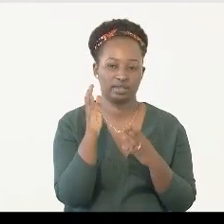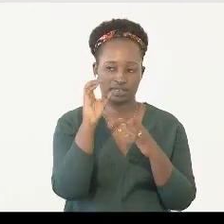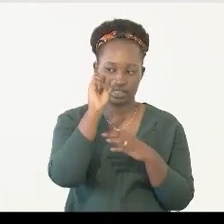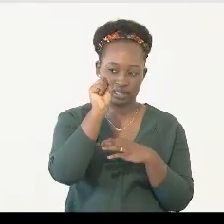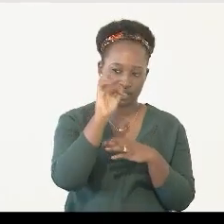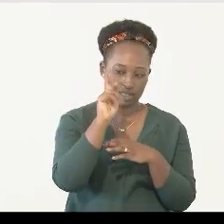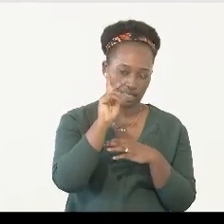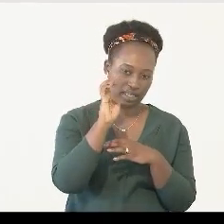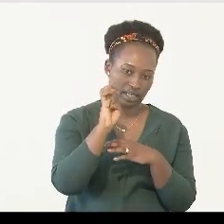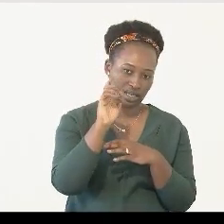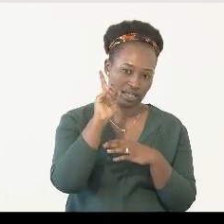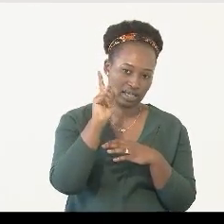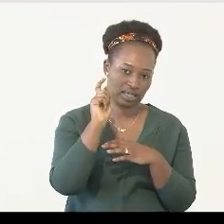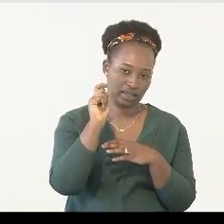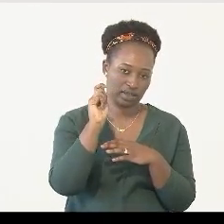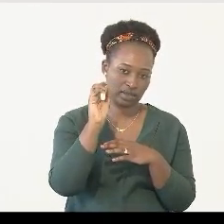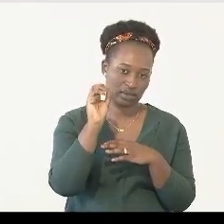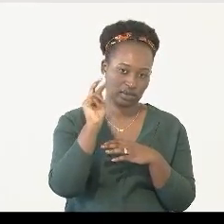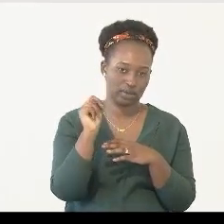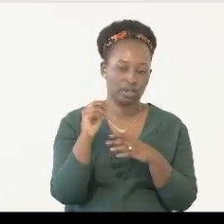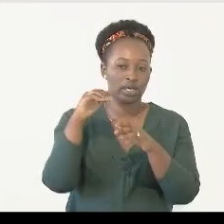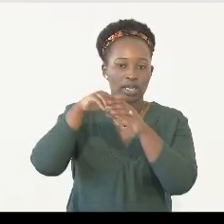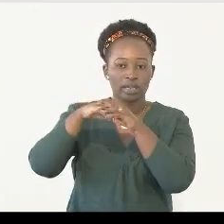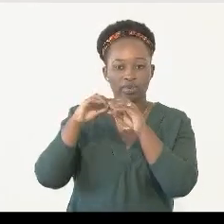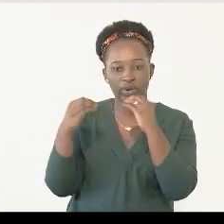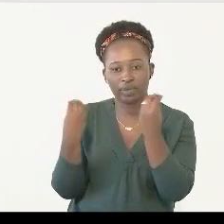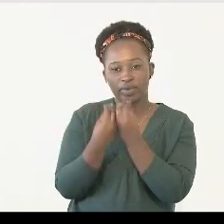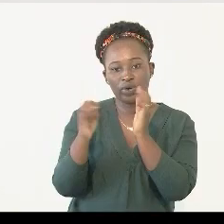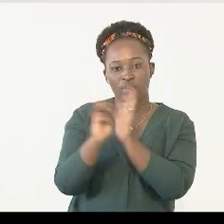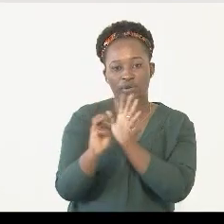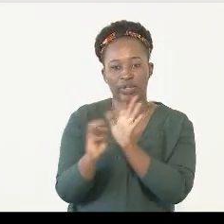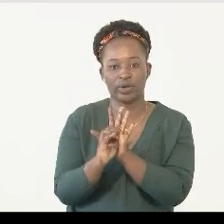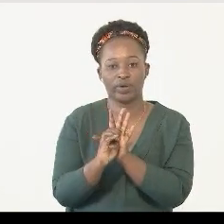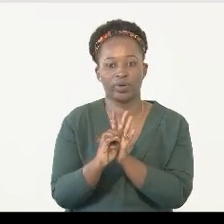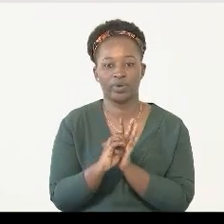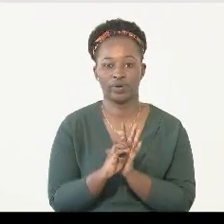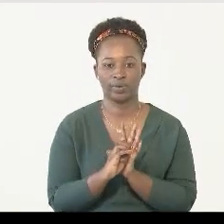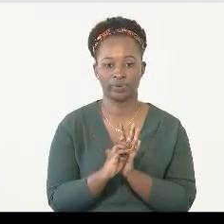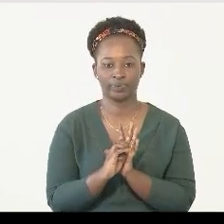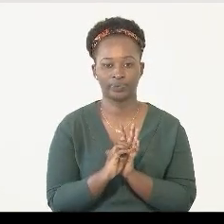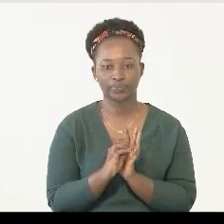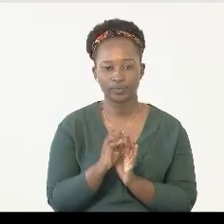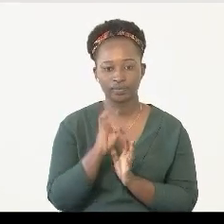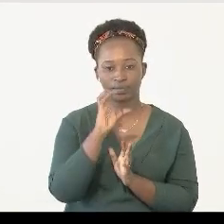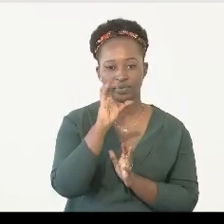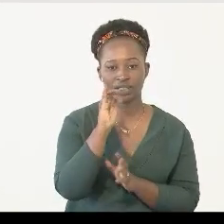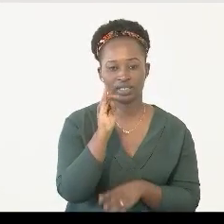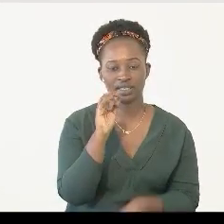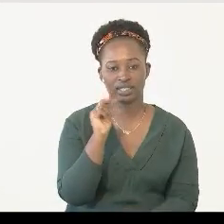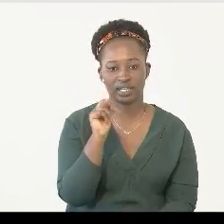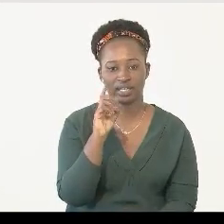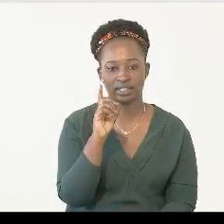is in organisms like cnidarians, flatworms, nematodes, and annelids.